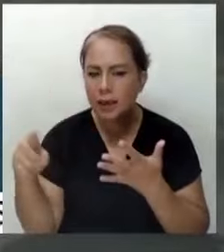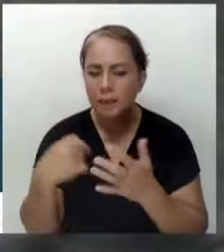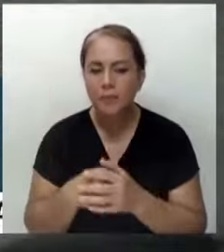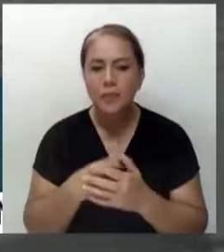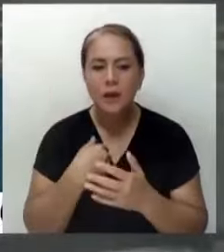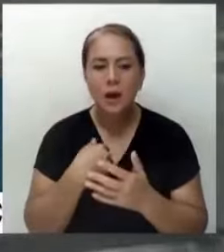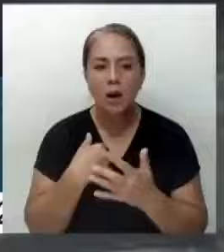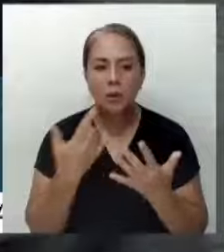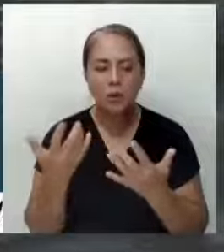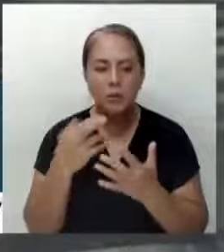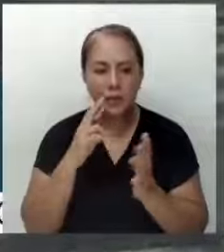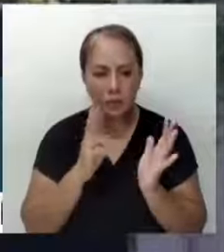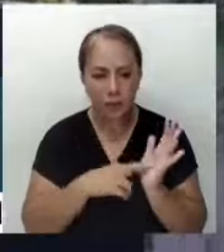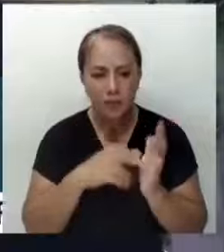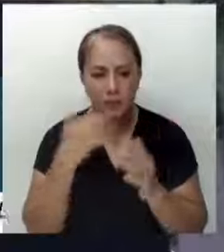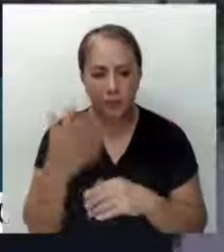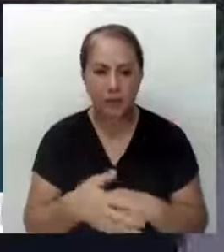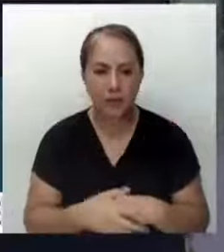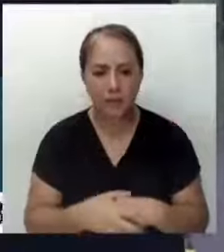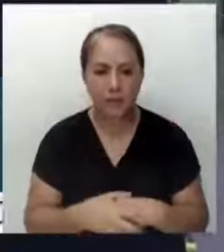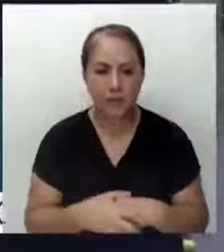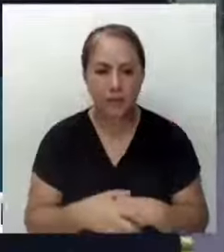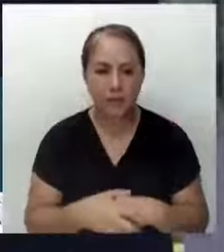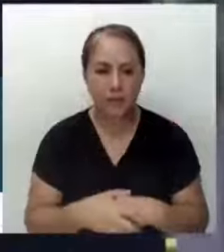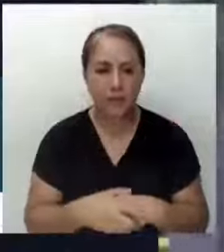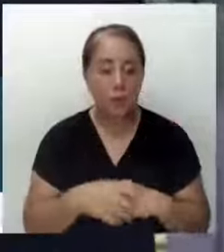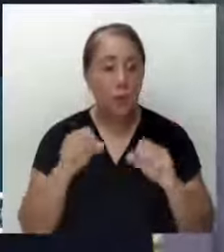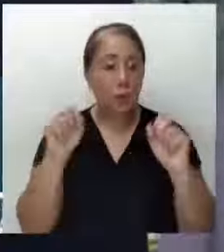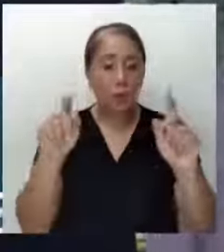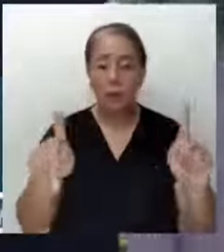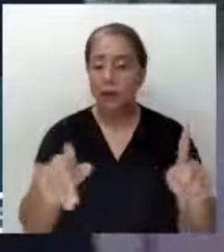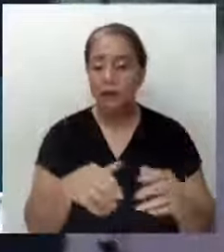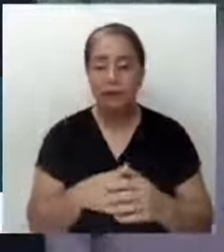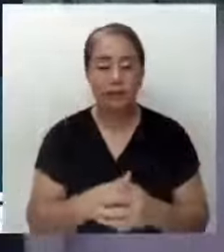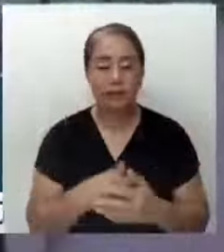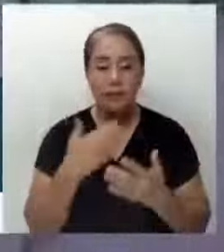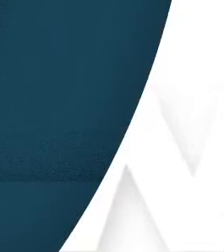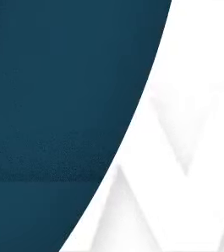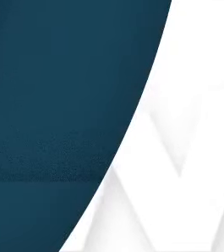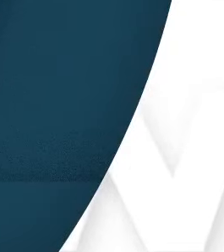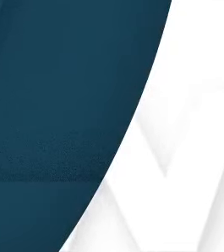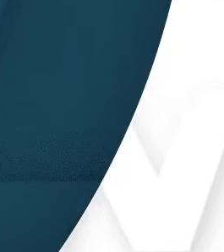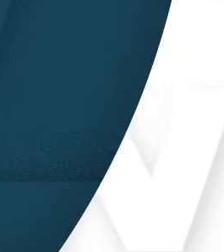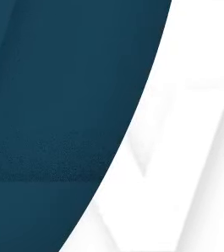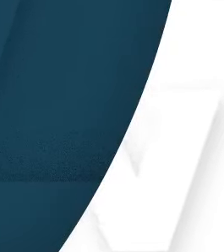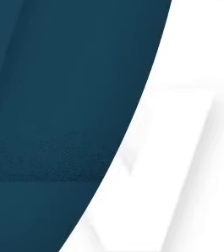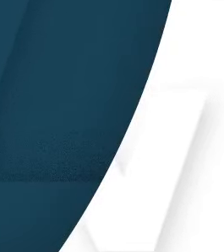reported fatalities. All right, Bianca Dava there joining us live.